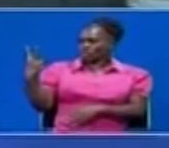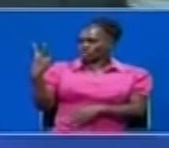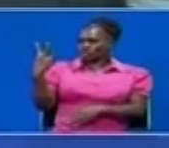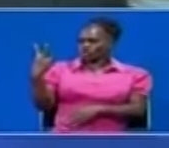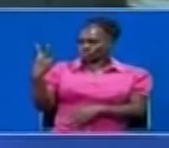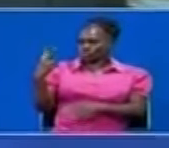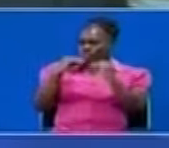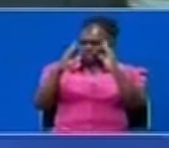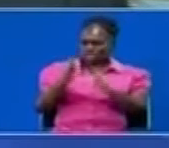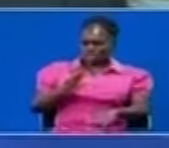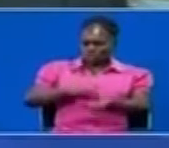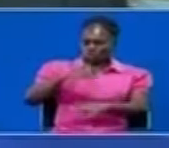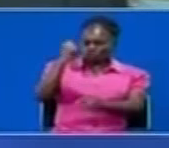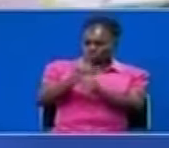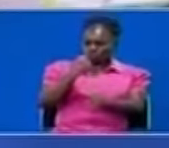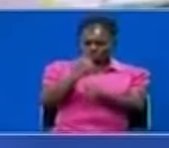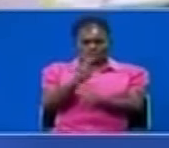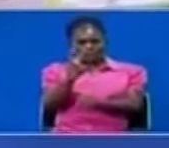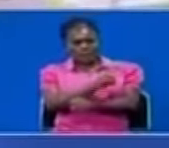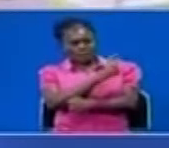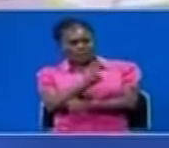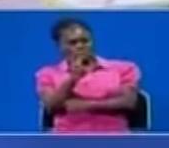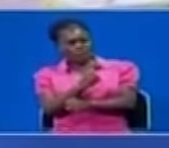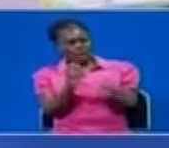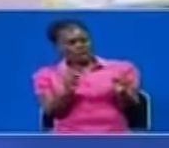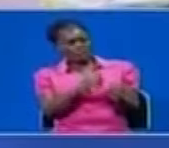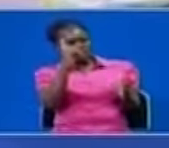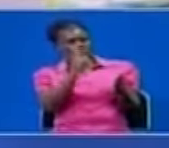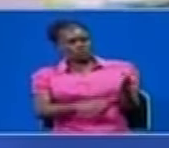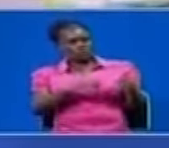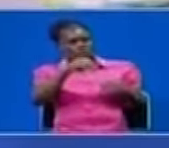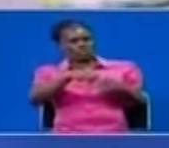duty, so they'll watch whatever is happening in the school.